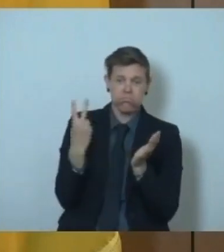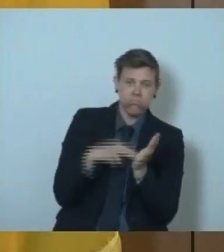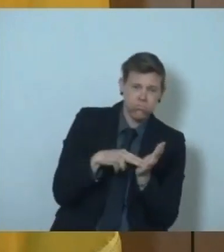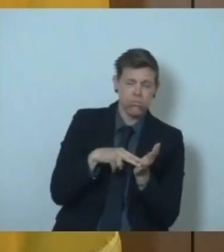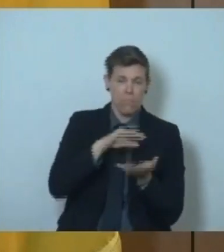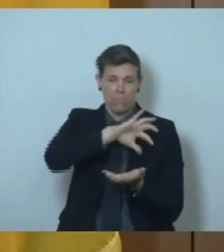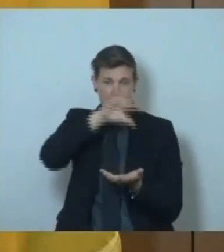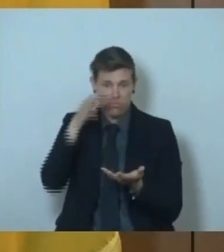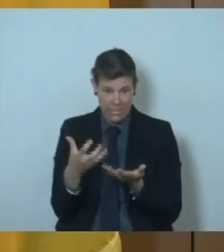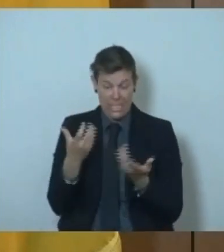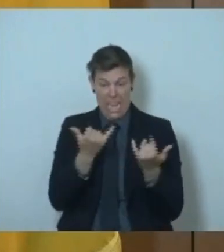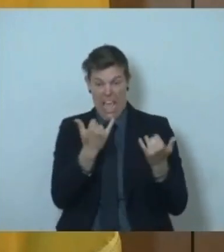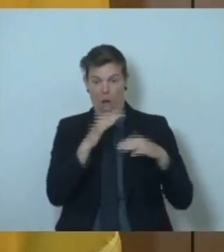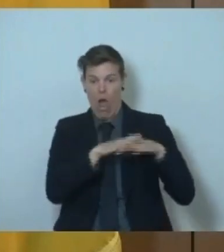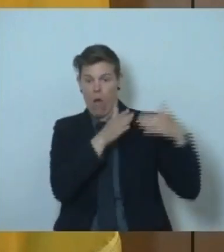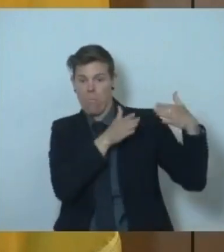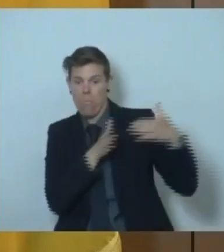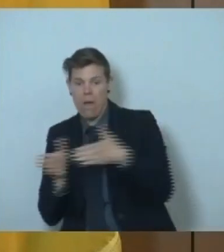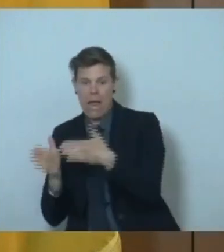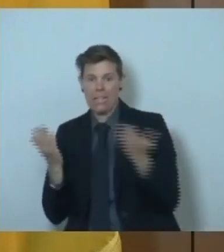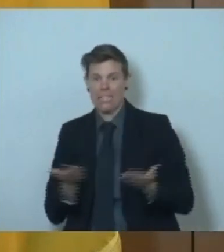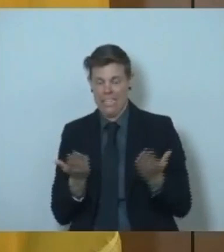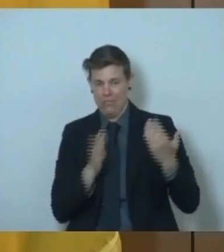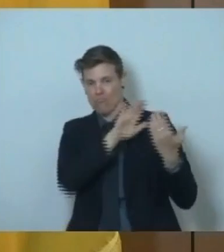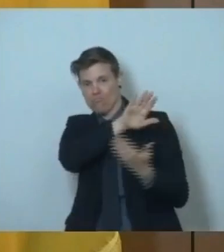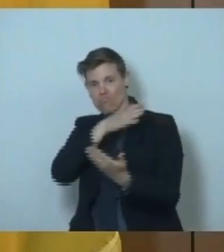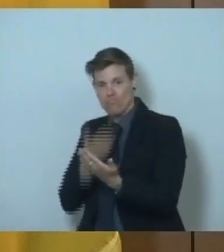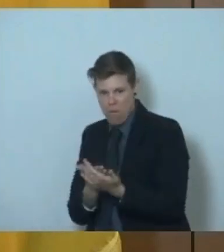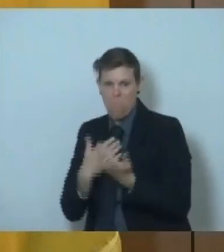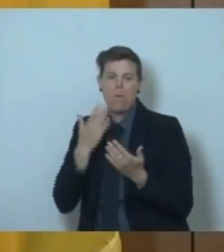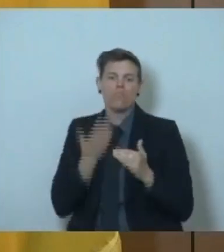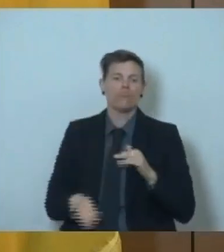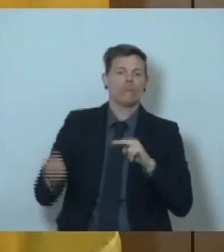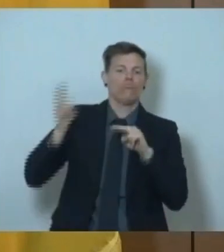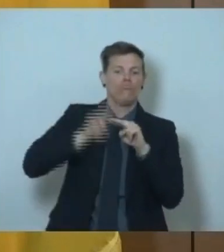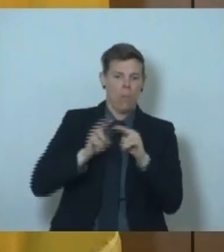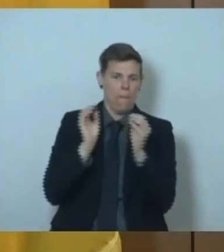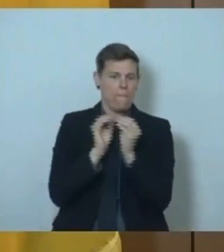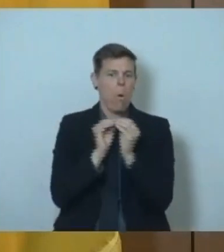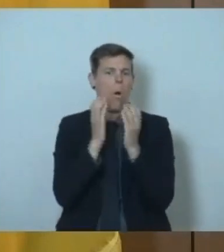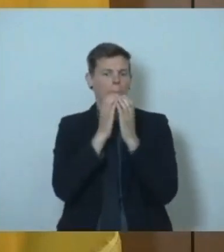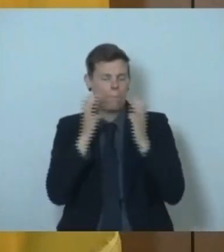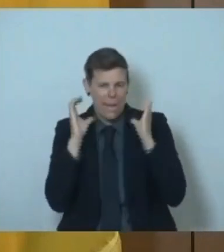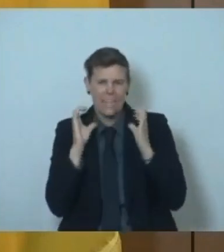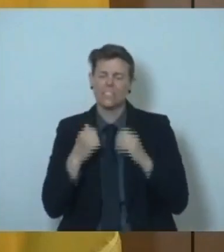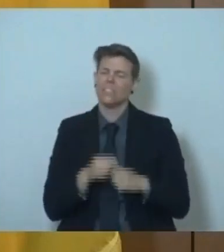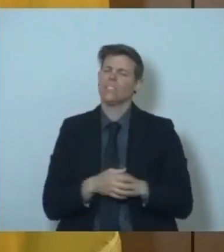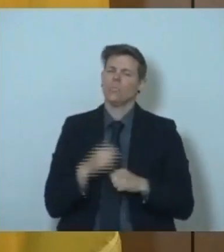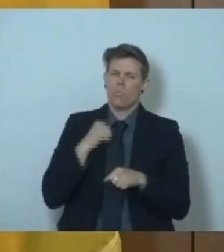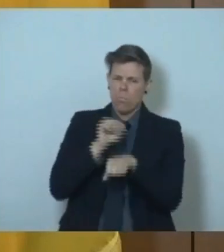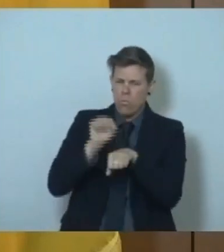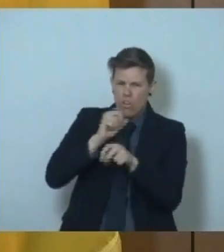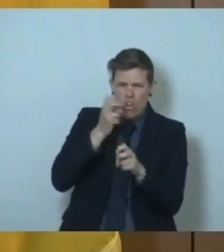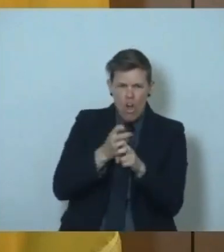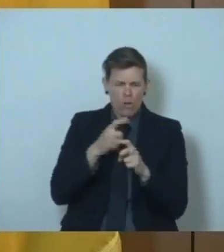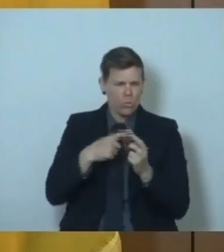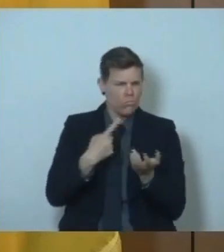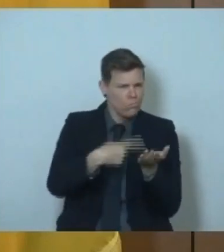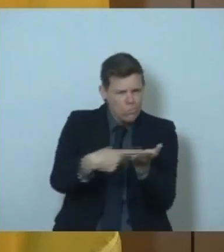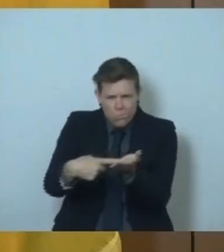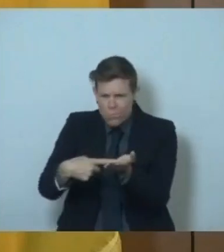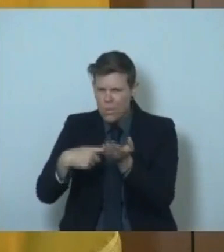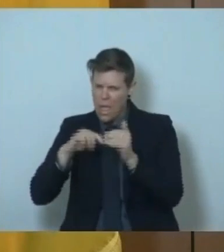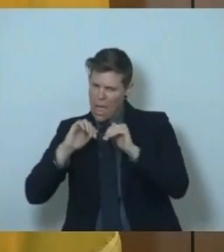to be on their way, and we're going to work diligently as we talk about how we're phasing living with COVID-19, being